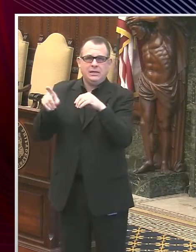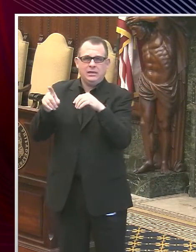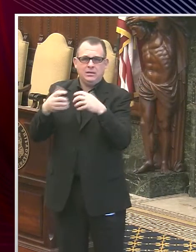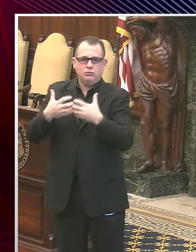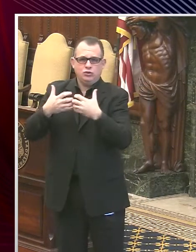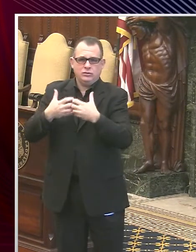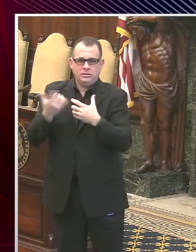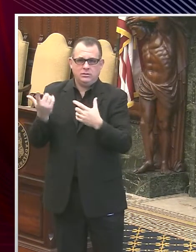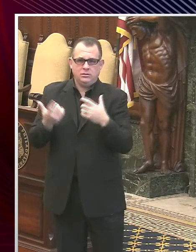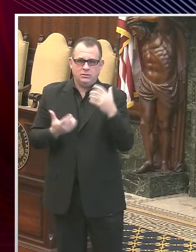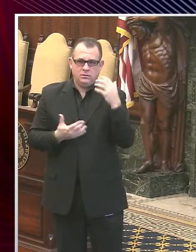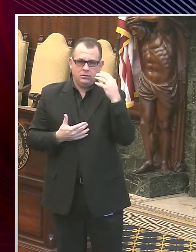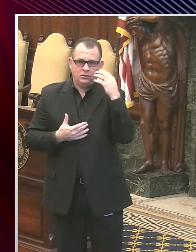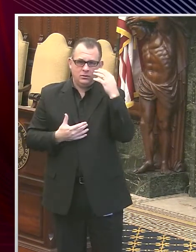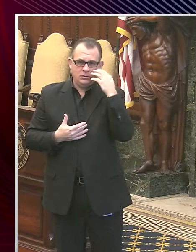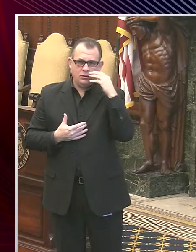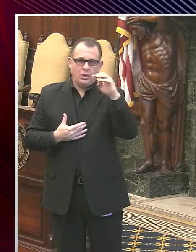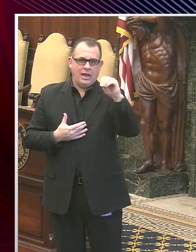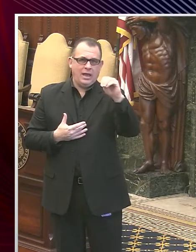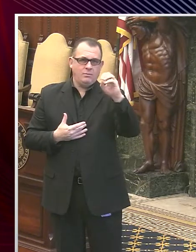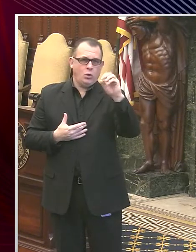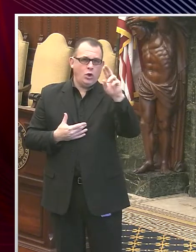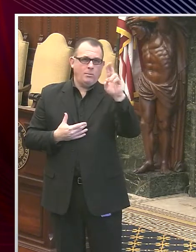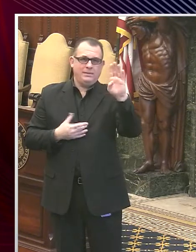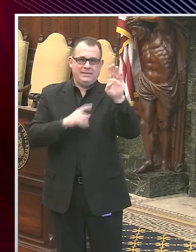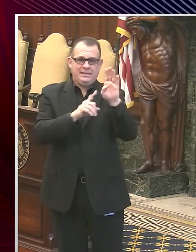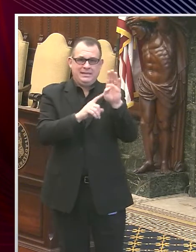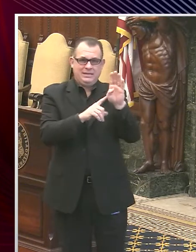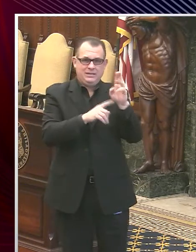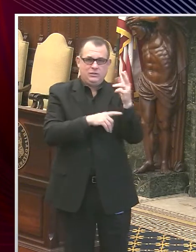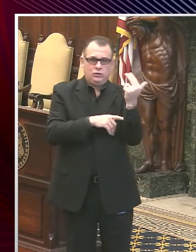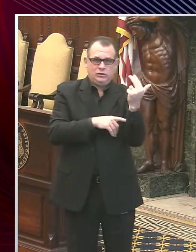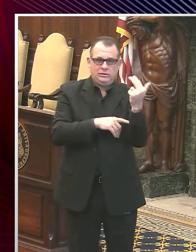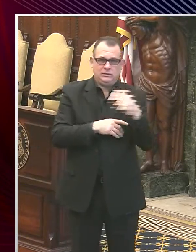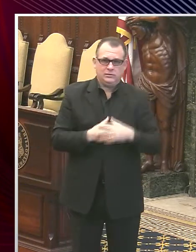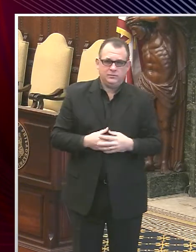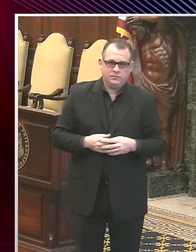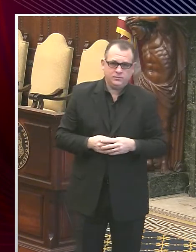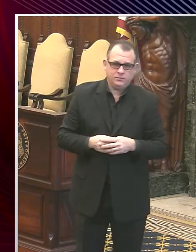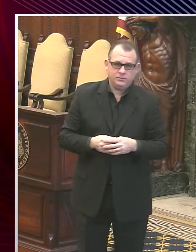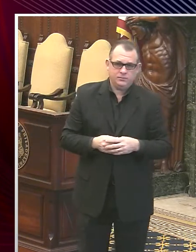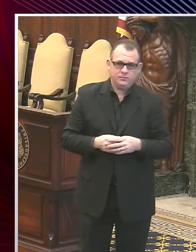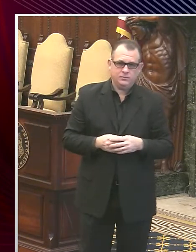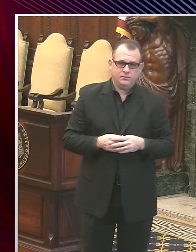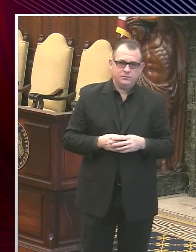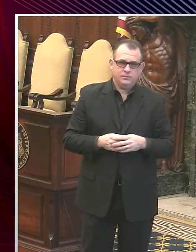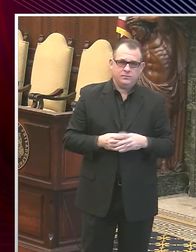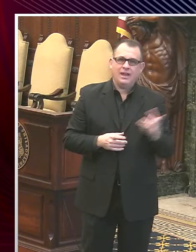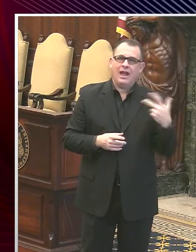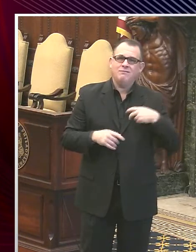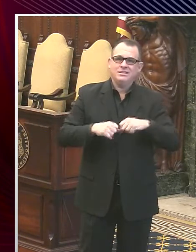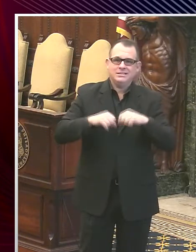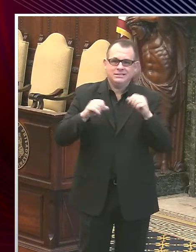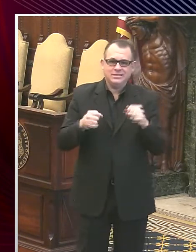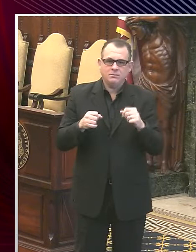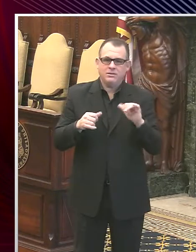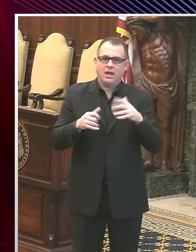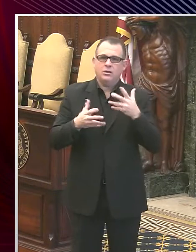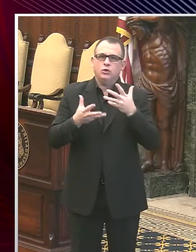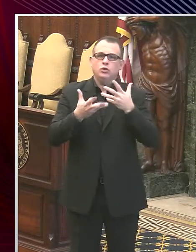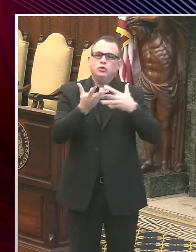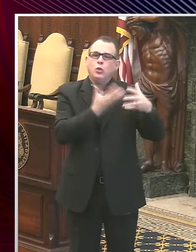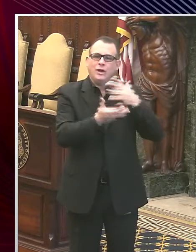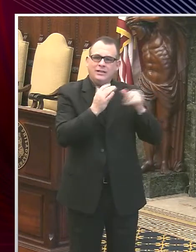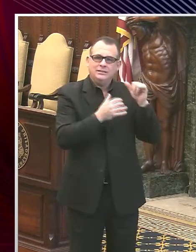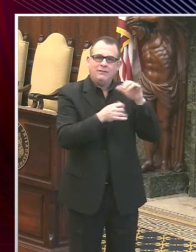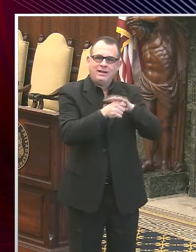that has an MERV or MERV rating, 13 or greater. And then we'd like to have the system circulate enough so that